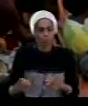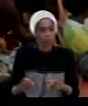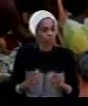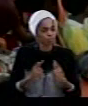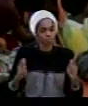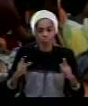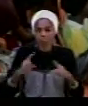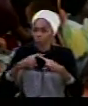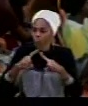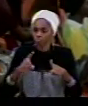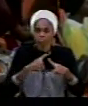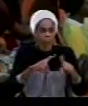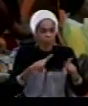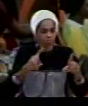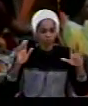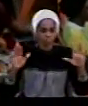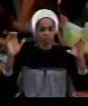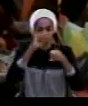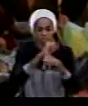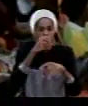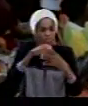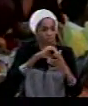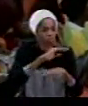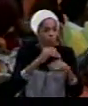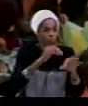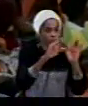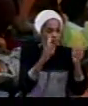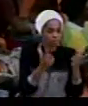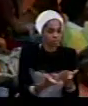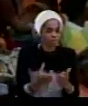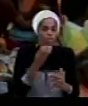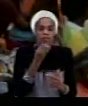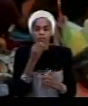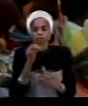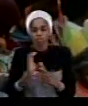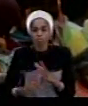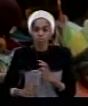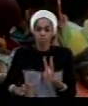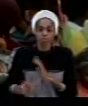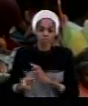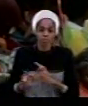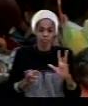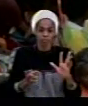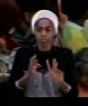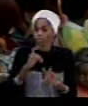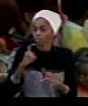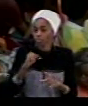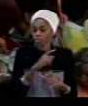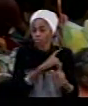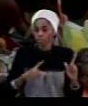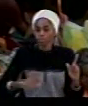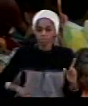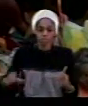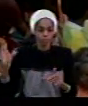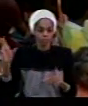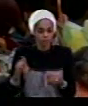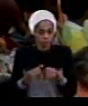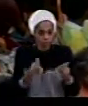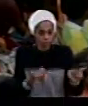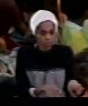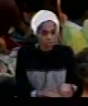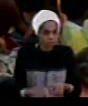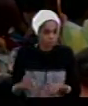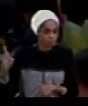in diverse locations. Hebrews chapter 2 verse 4 says, and God also bearing them witness, both with signs